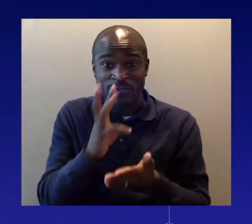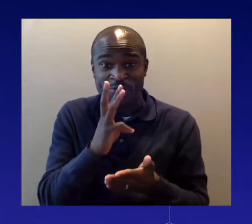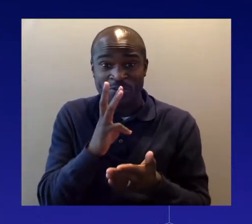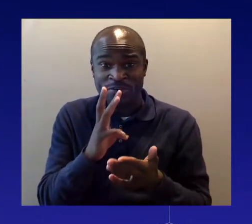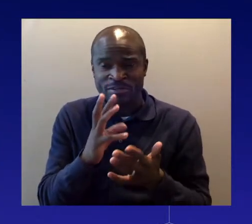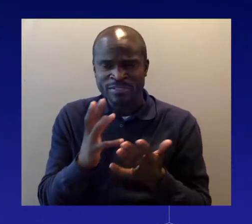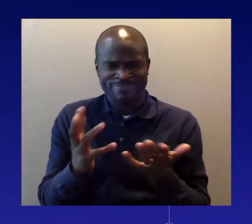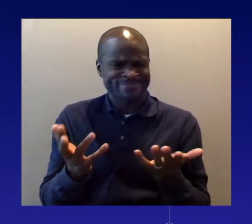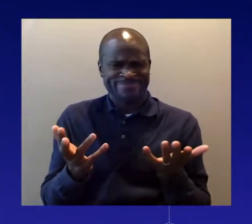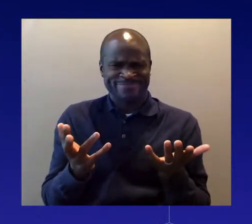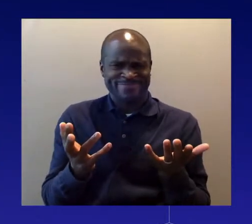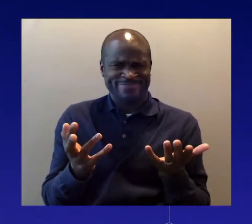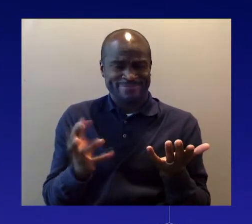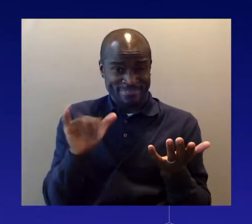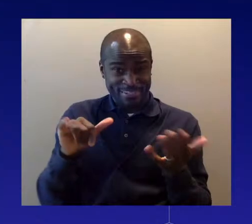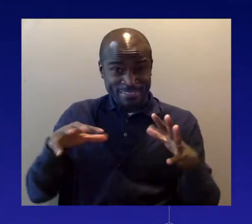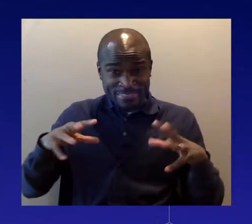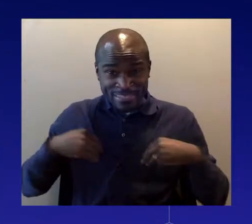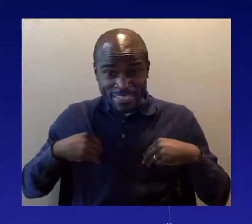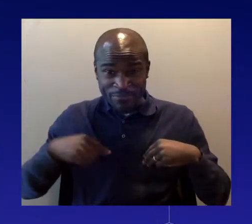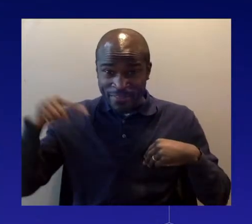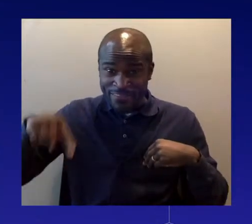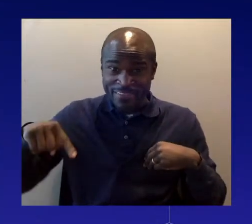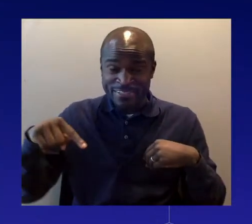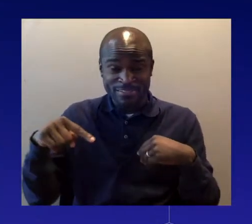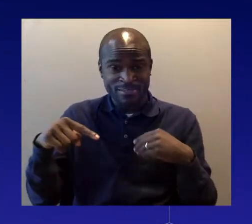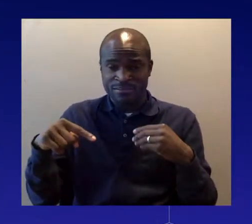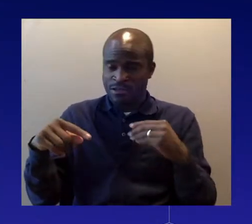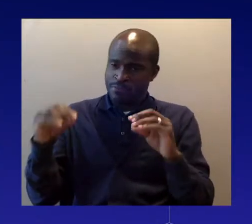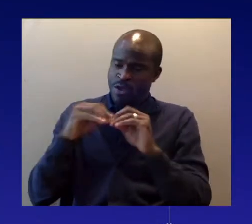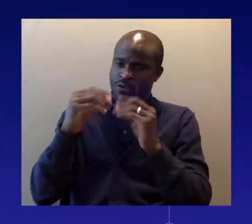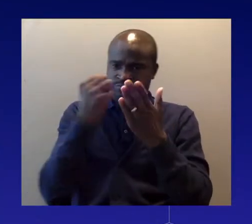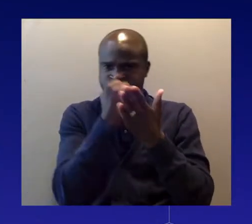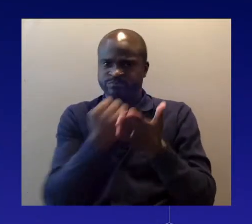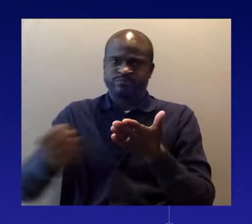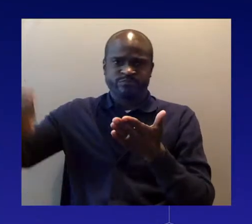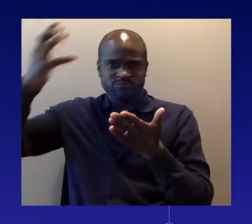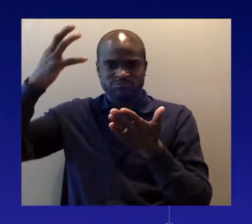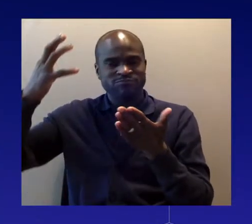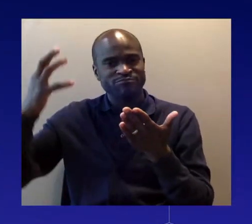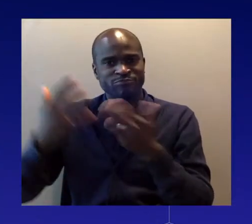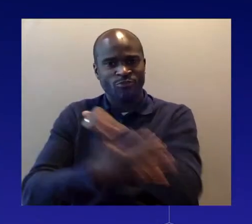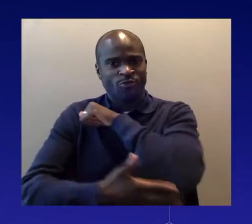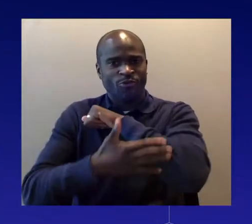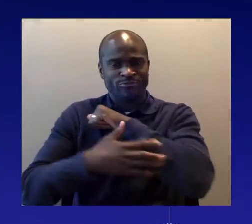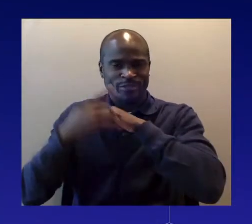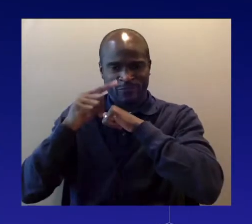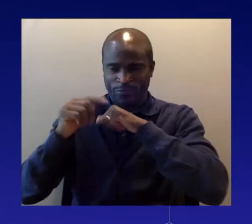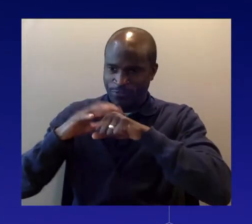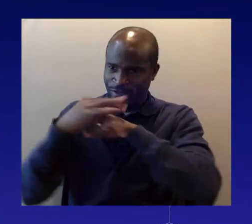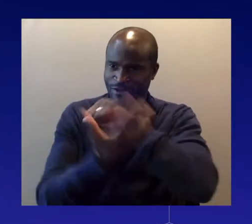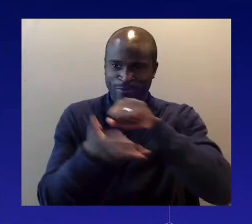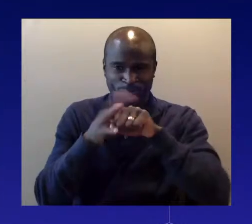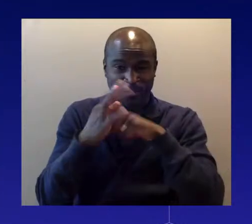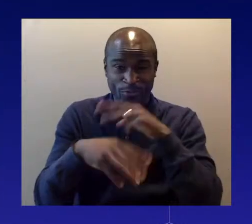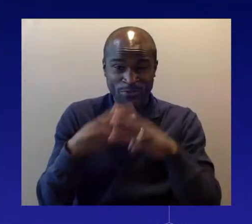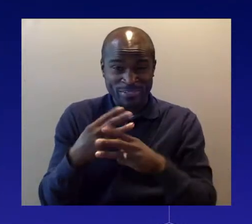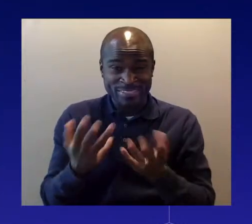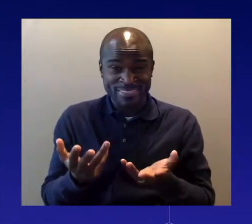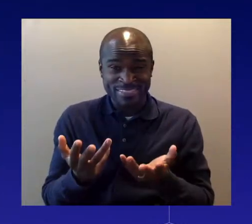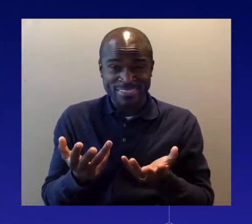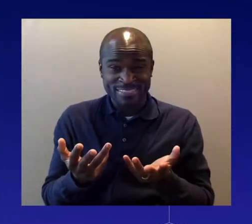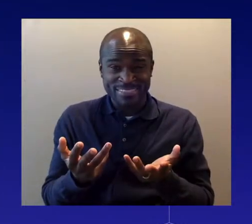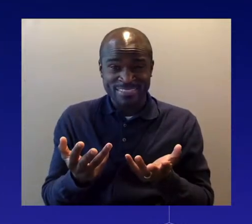acceptable in the richest country in the history of the planet? And then you have healthcare